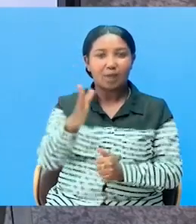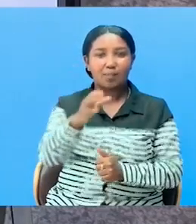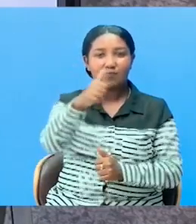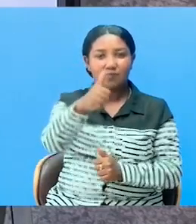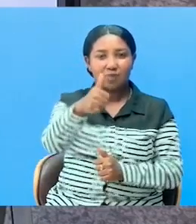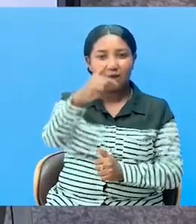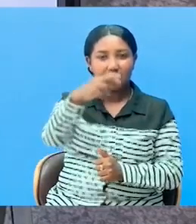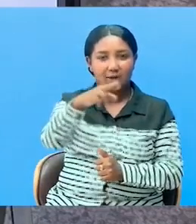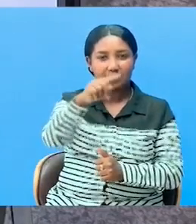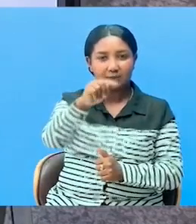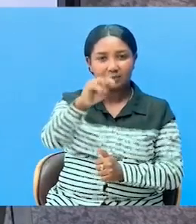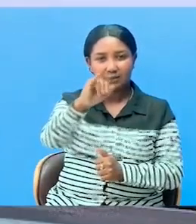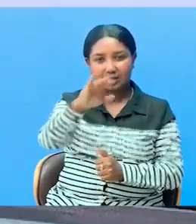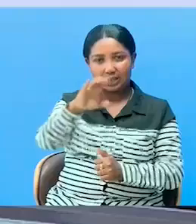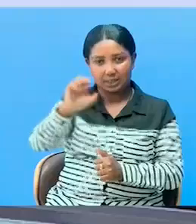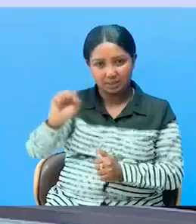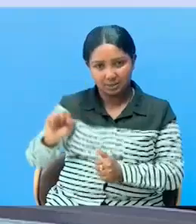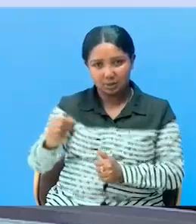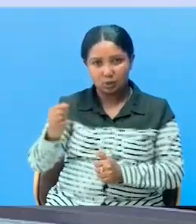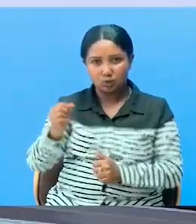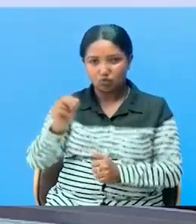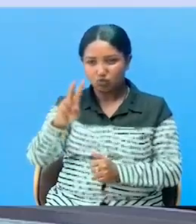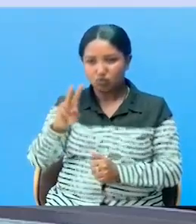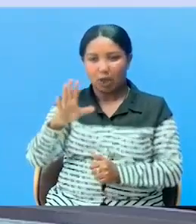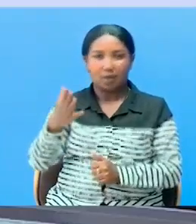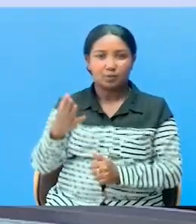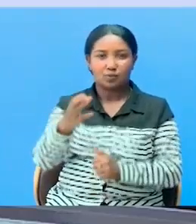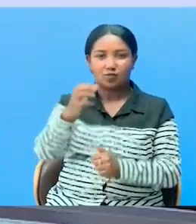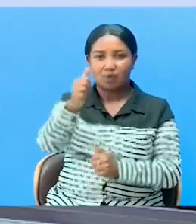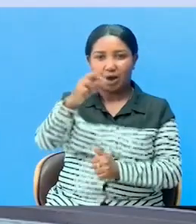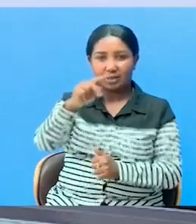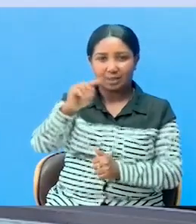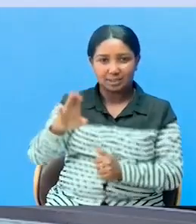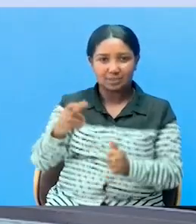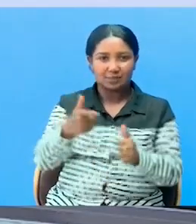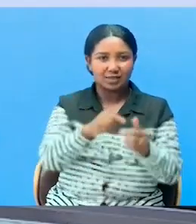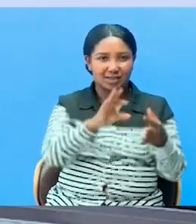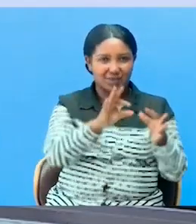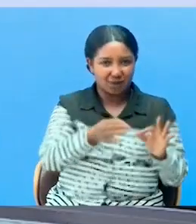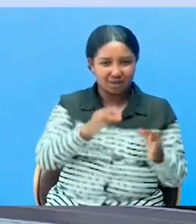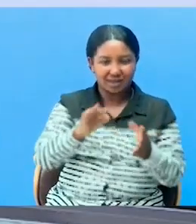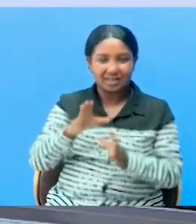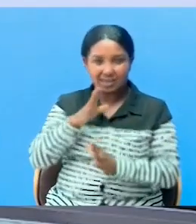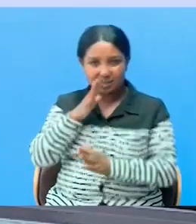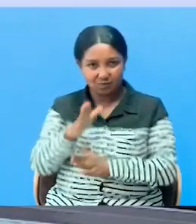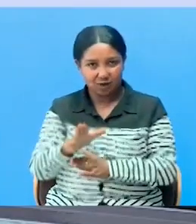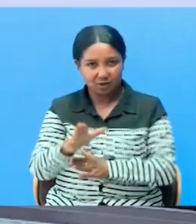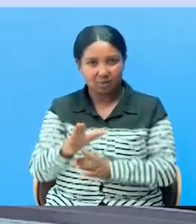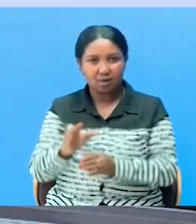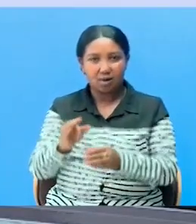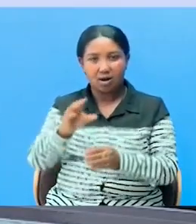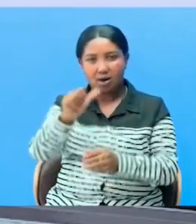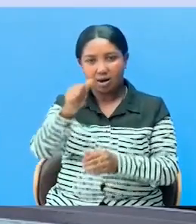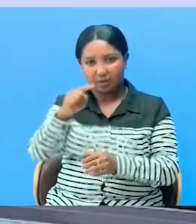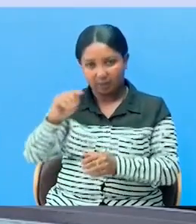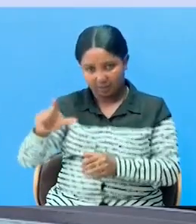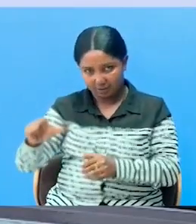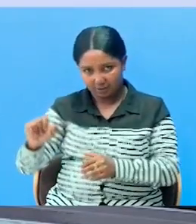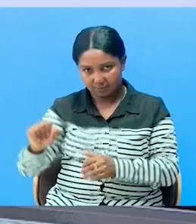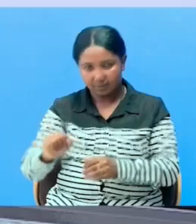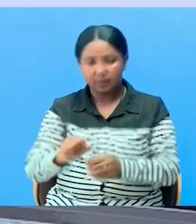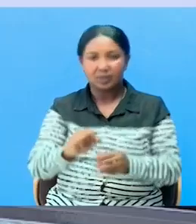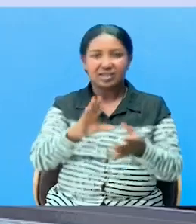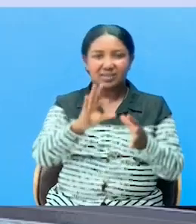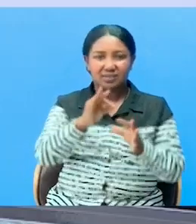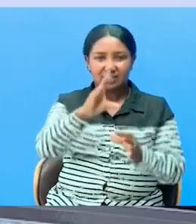article. In English, we have 2 types of article, definite article and indefinite article.